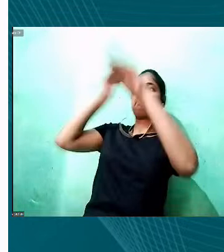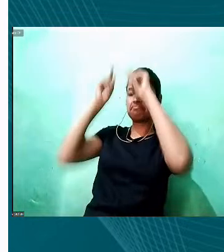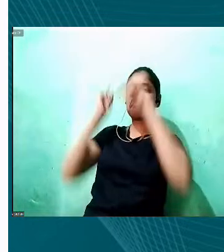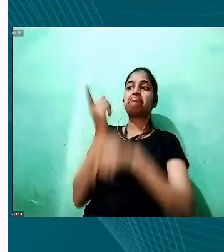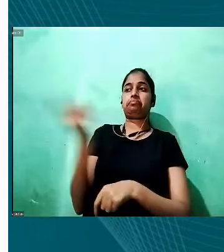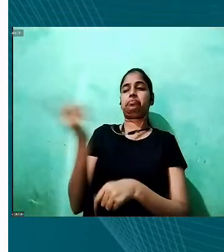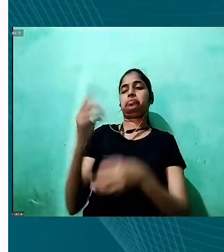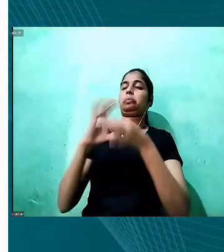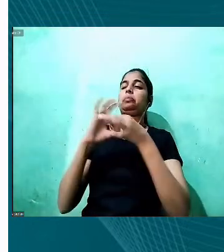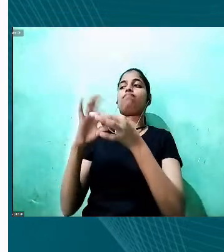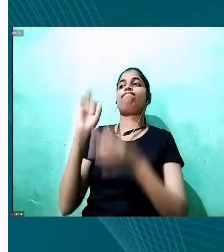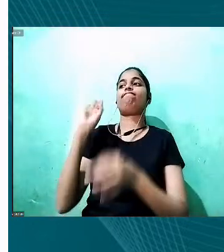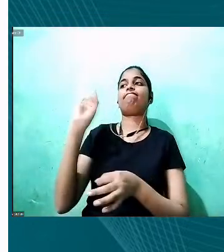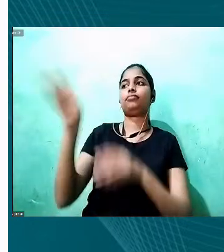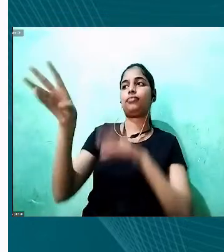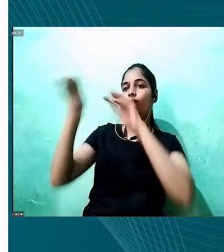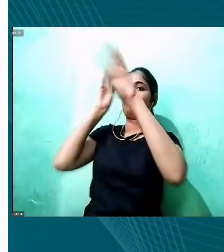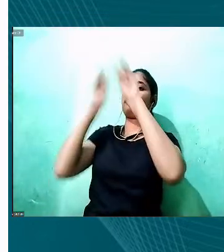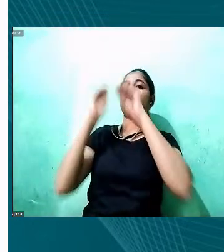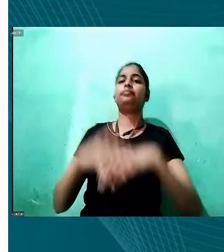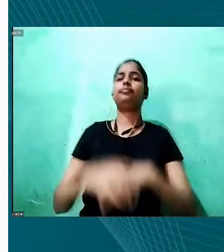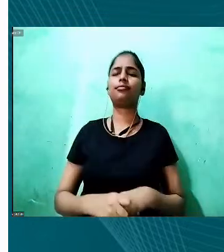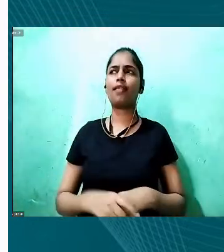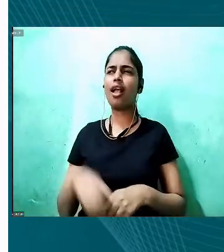experiences, we'll know about their experiences,